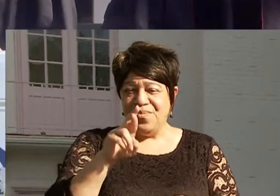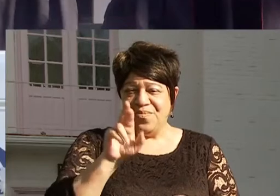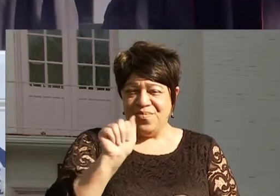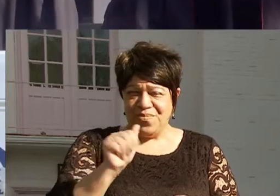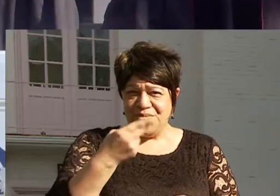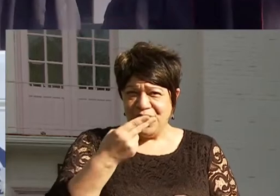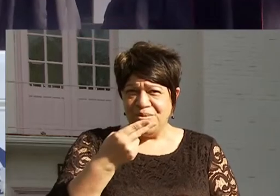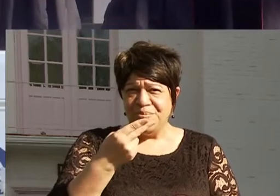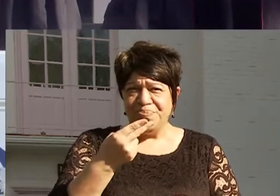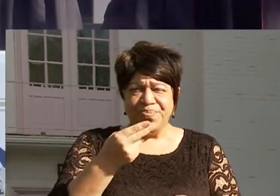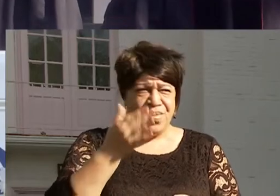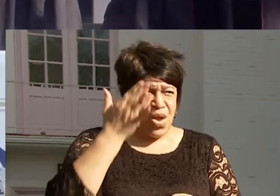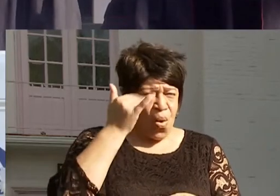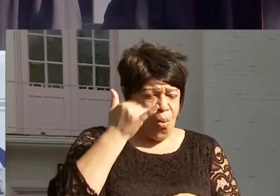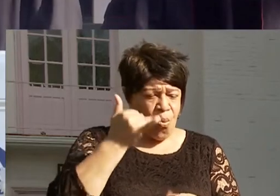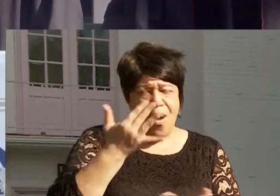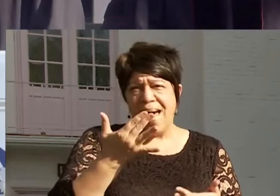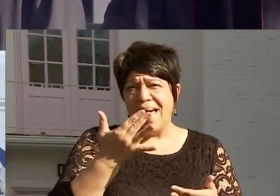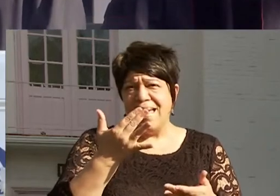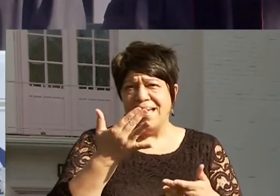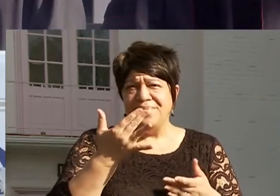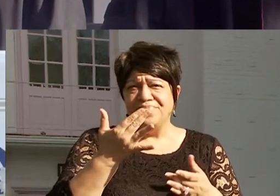Why is the coin one-sided?